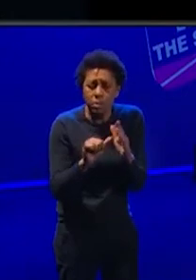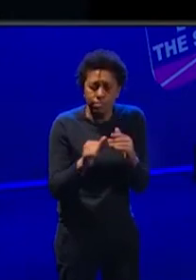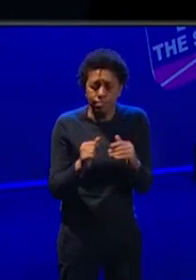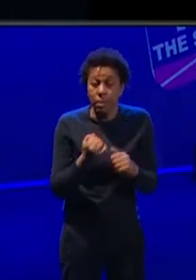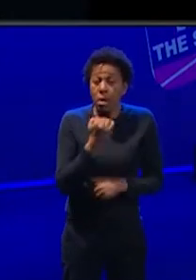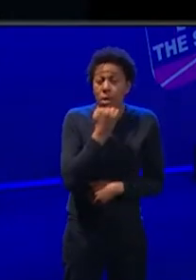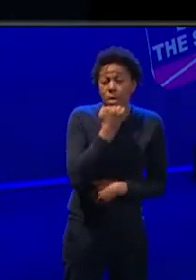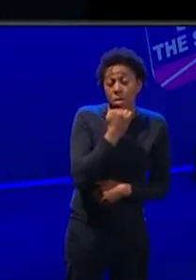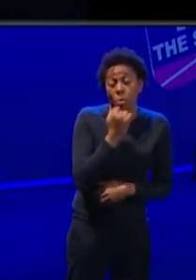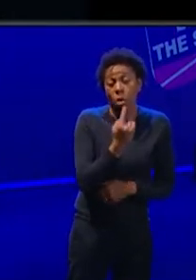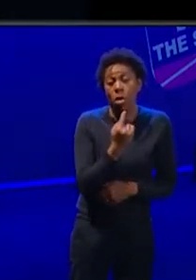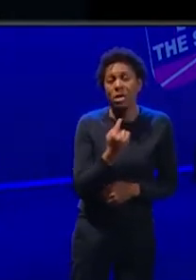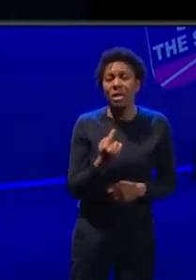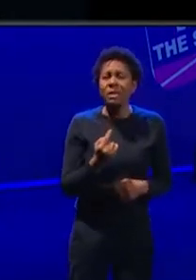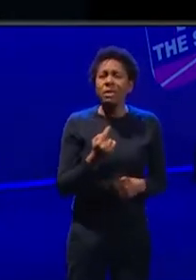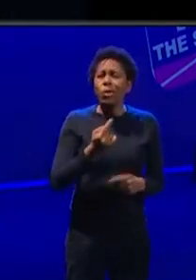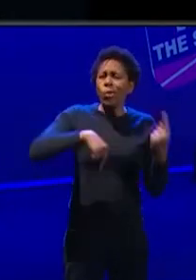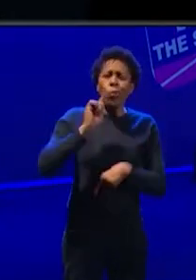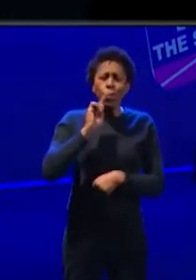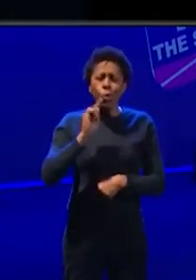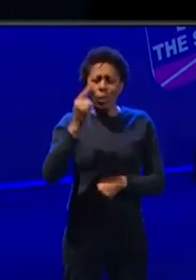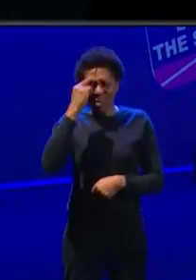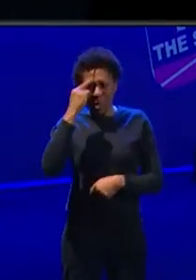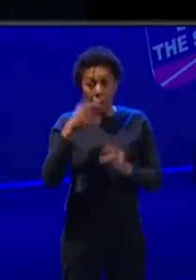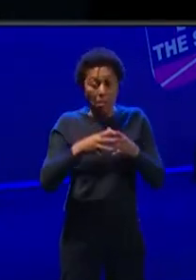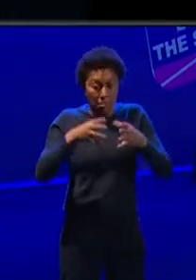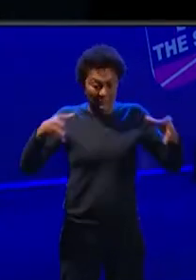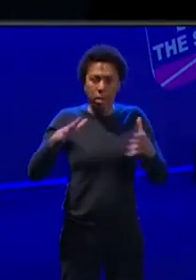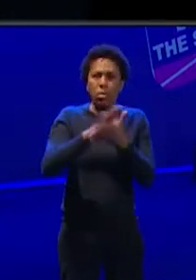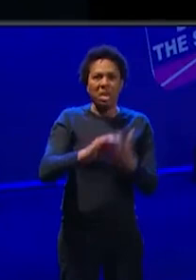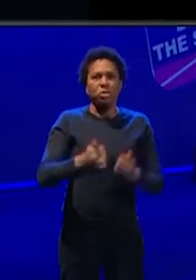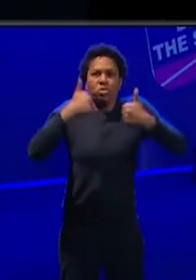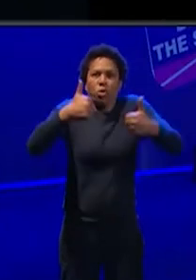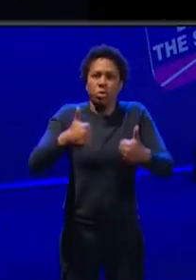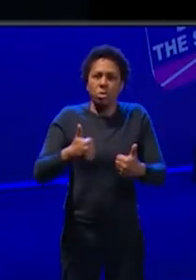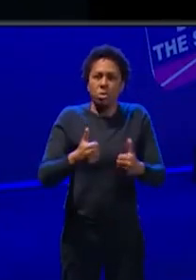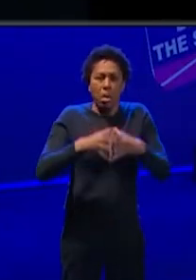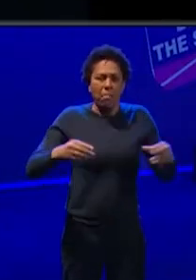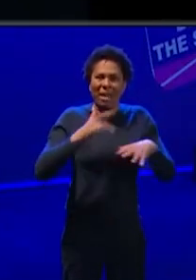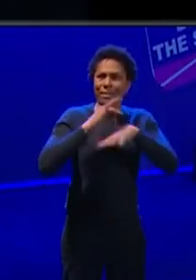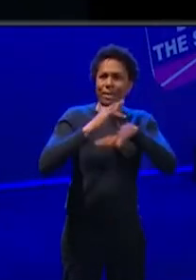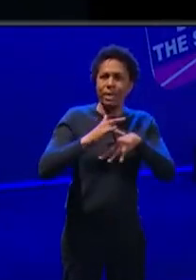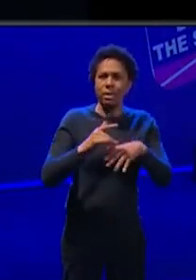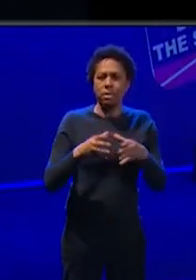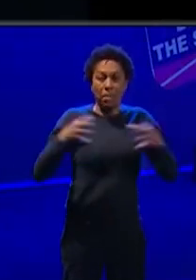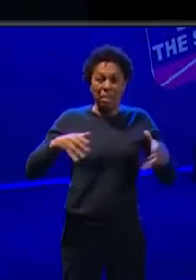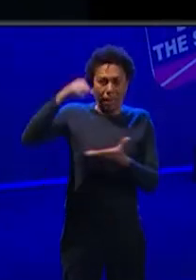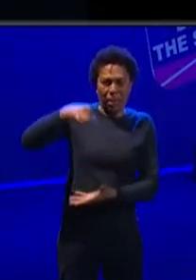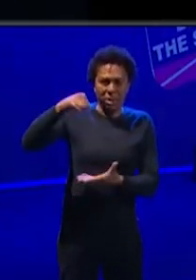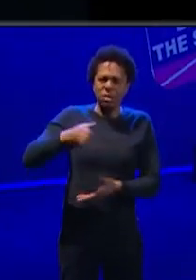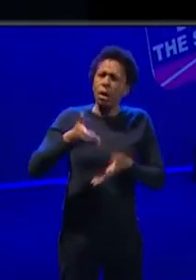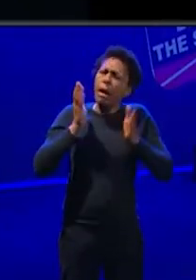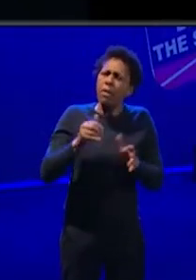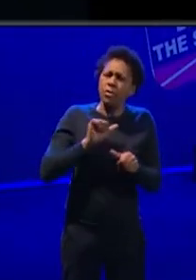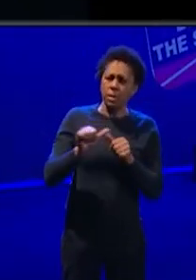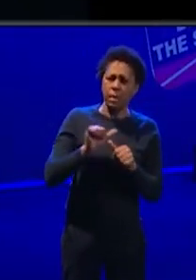something inside us makes us think big is best. The bigger houses, the bigger spaces, the bigger budgets, that must be better theatre than